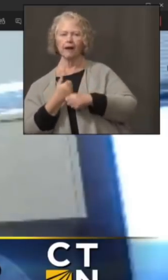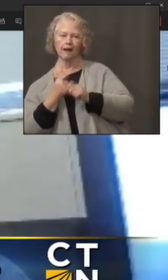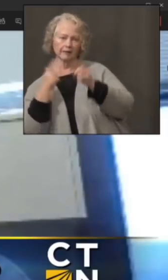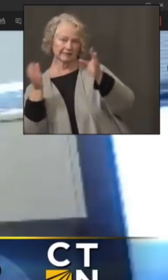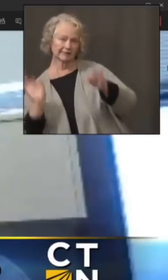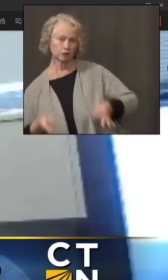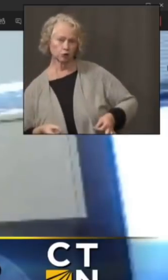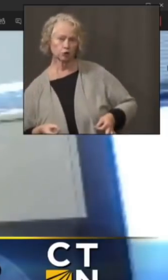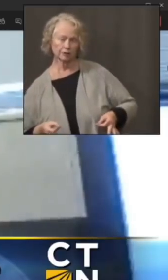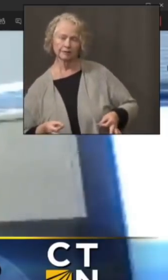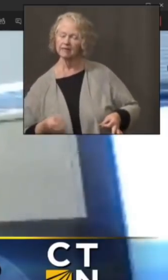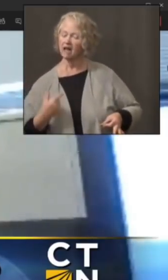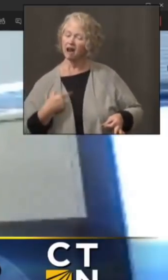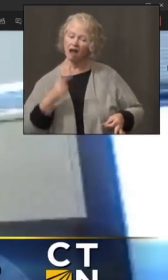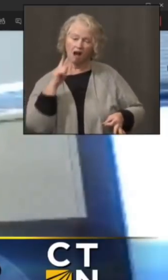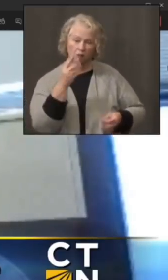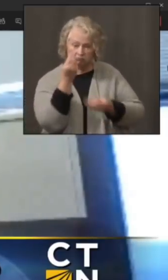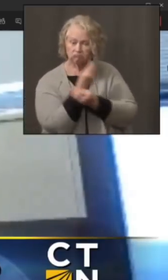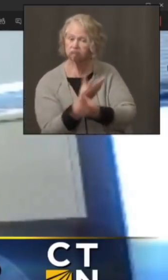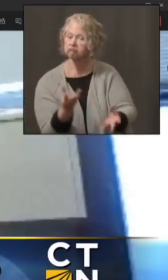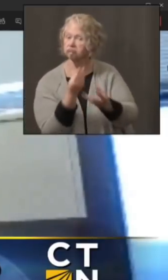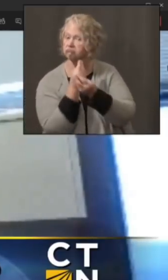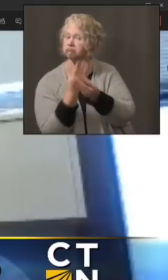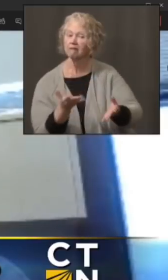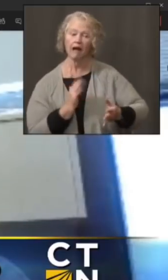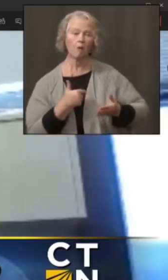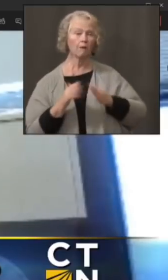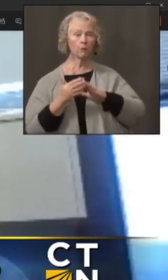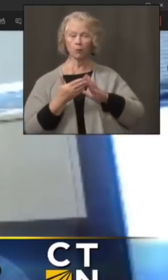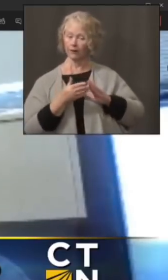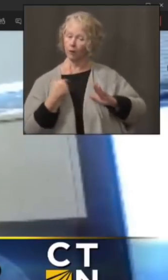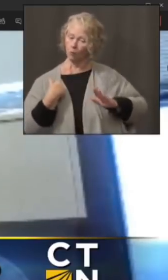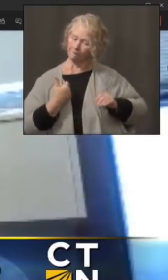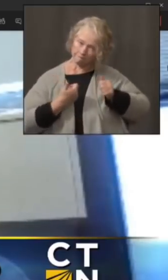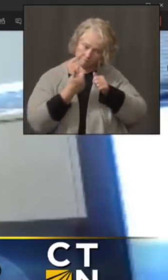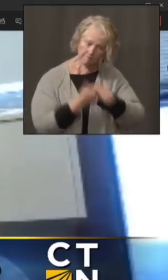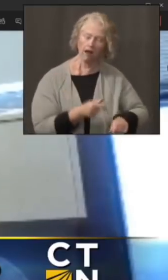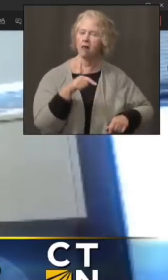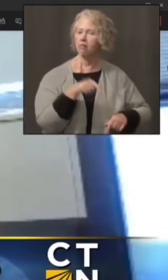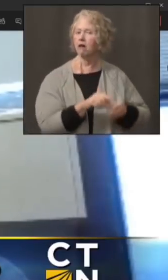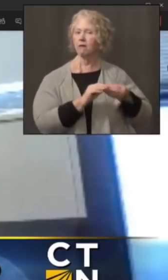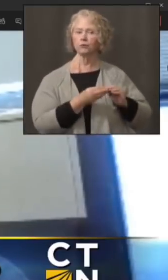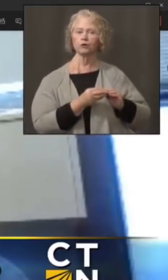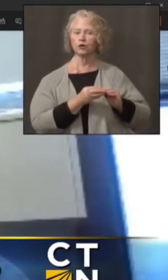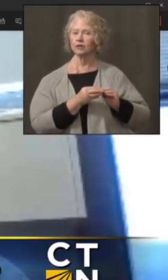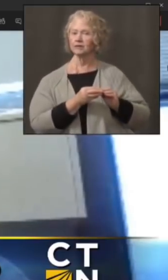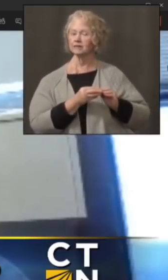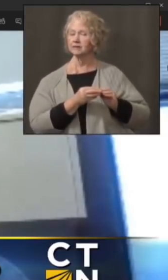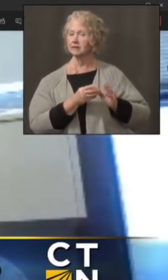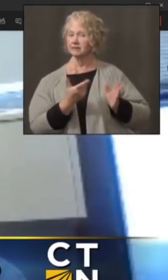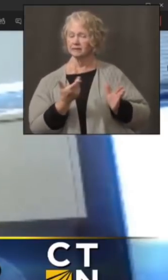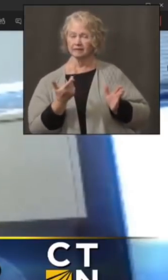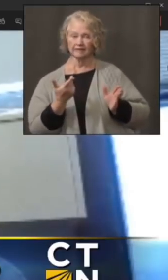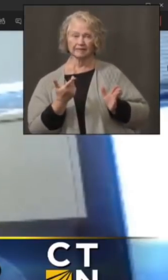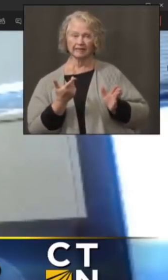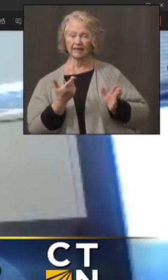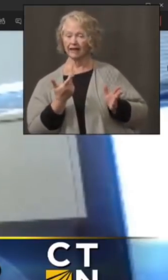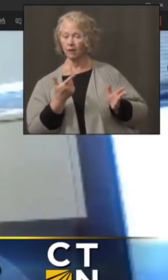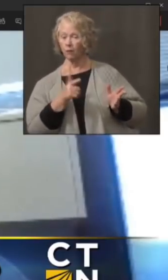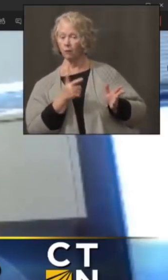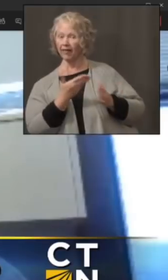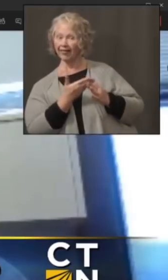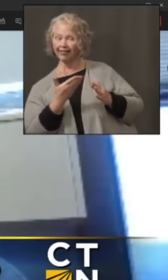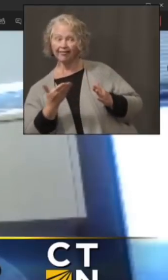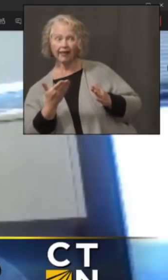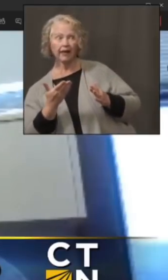from day one, that we're going to let data decide. And as our numbers went up, we increased the restrictions, and as things get better, we